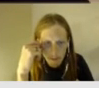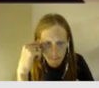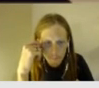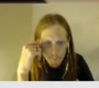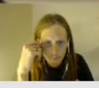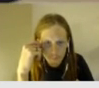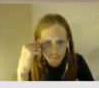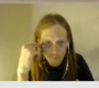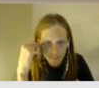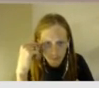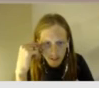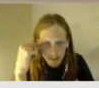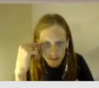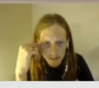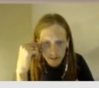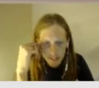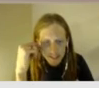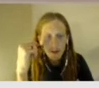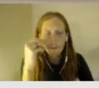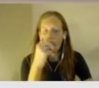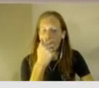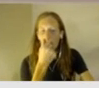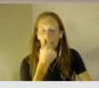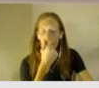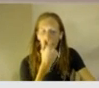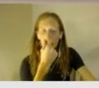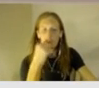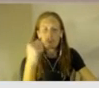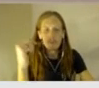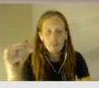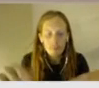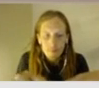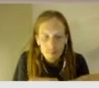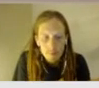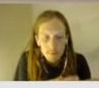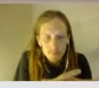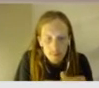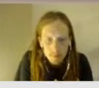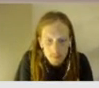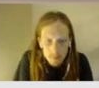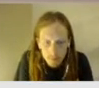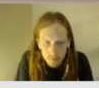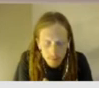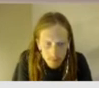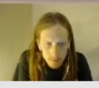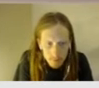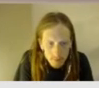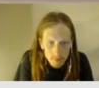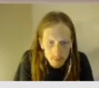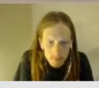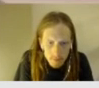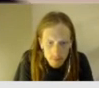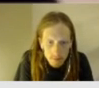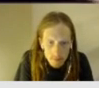maybe a news background, I think I can't remember the photographer who decided to, you know, shoot